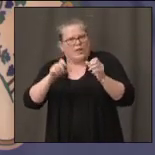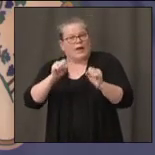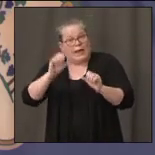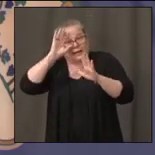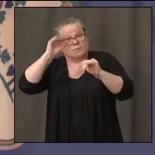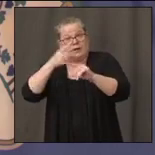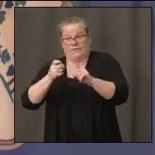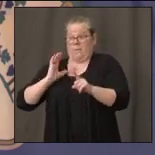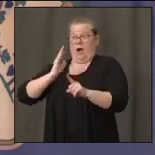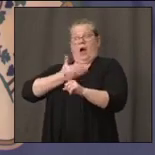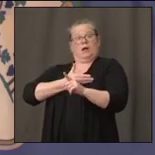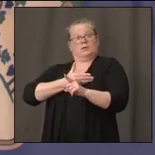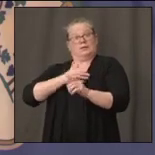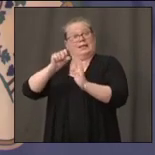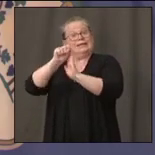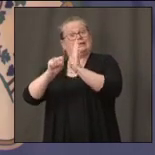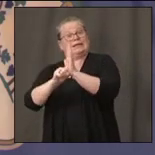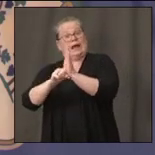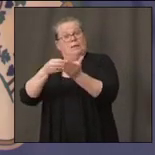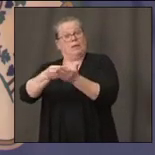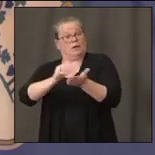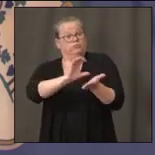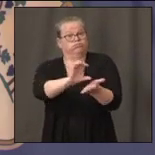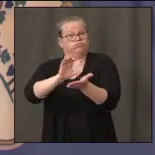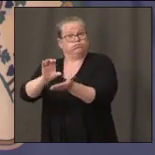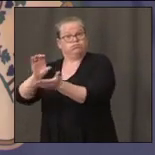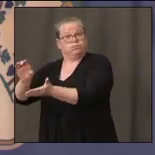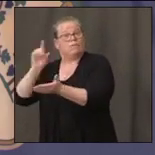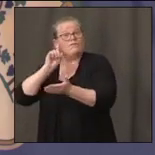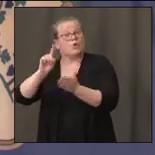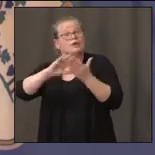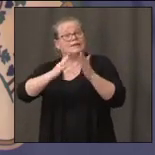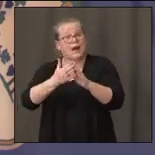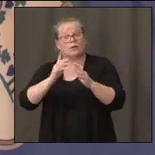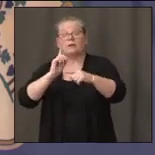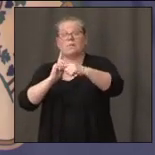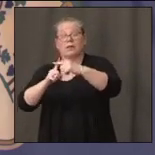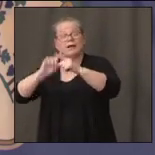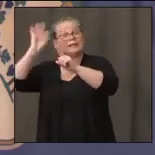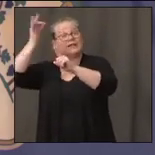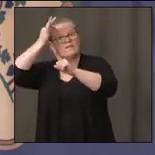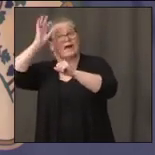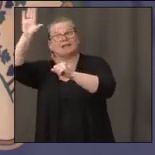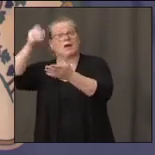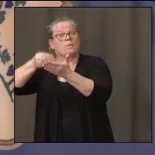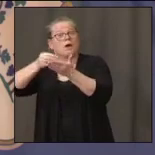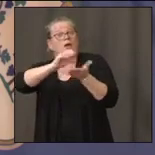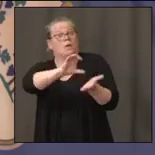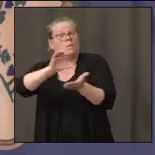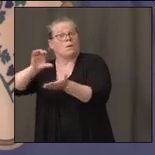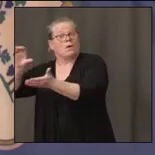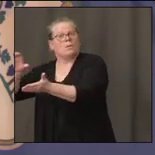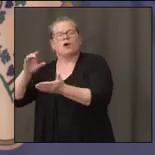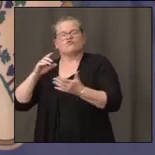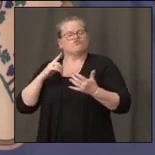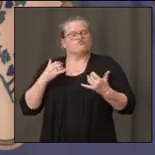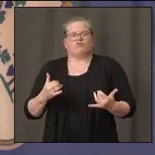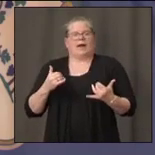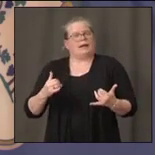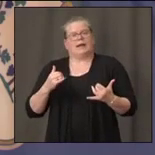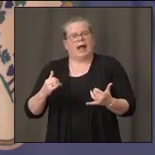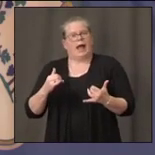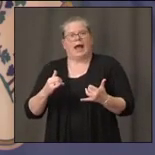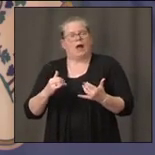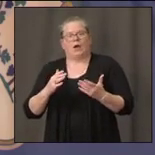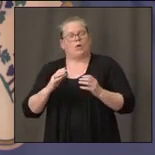us as well as from the feds. Right now, our plan is to hold everybody harmless, but let's see what we get from the federal government. I hope that's going to be in the next couple